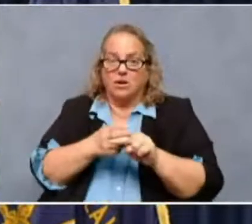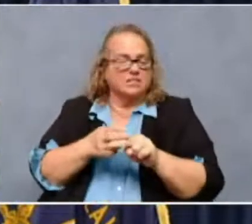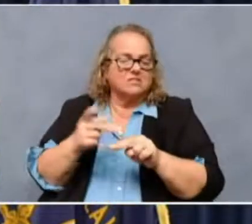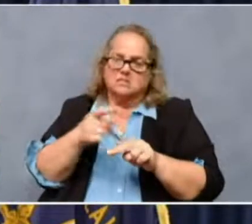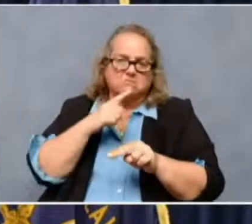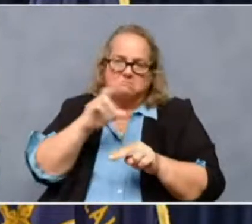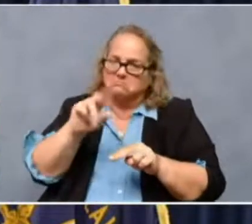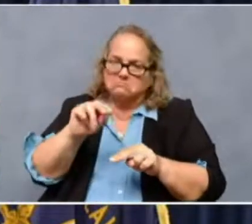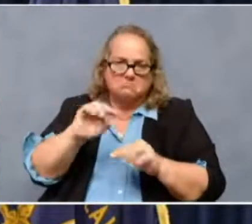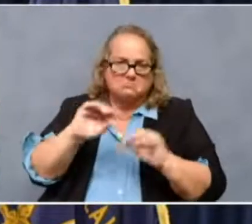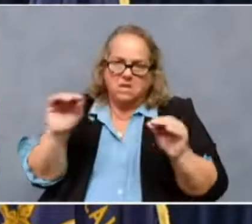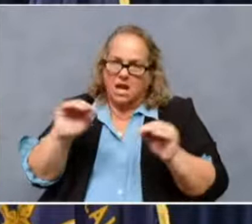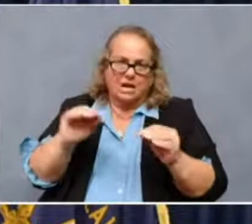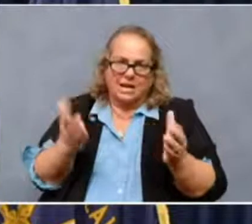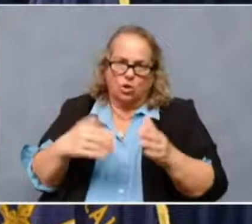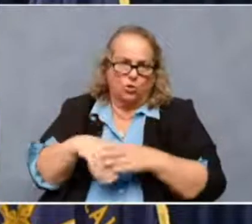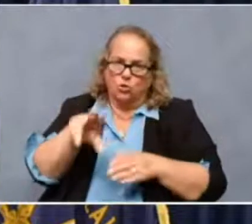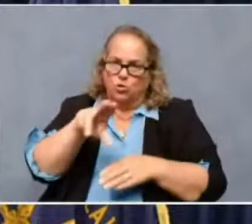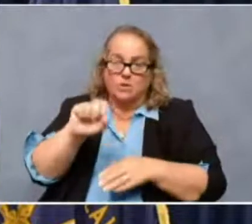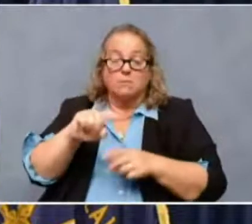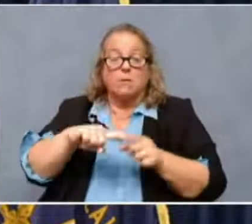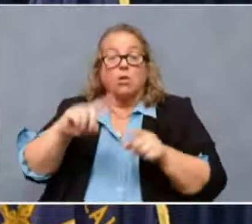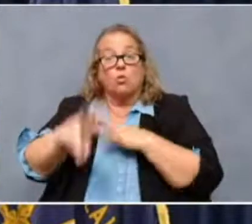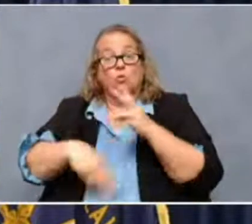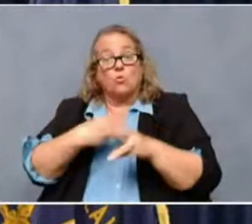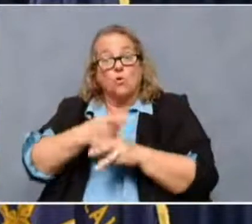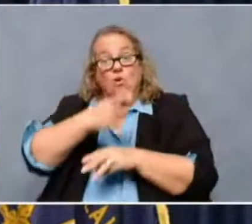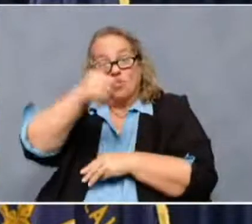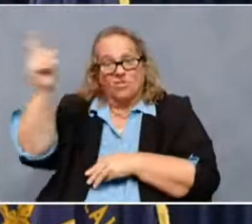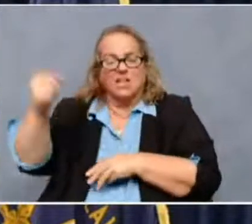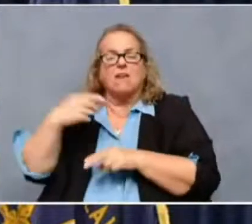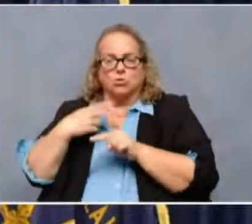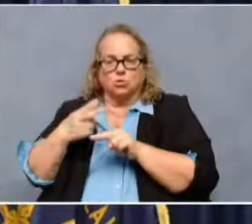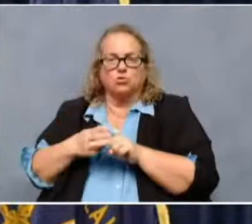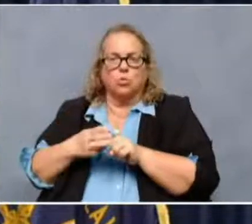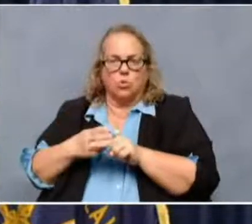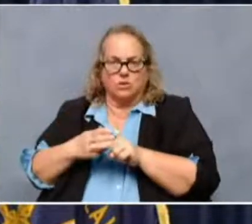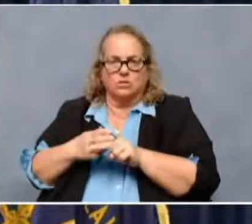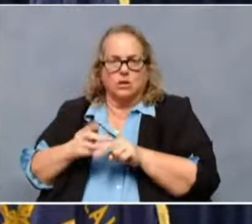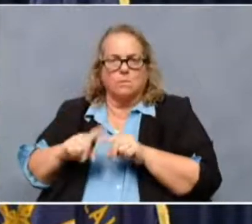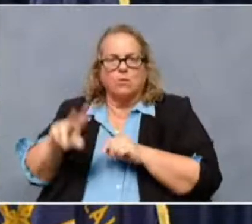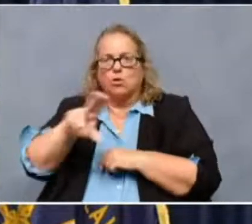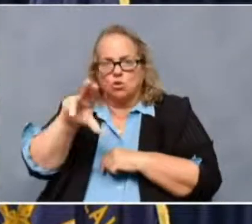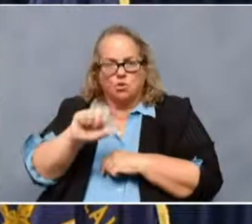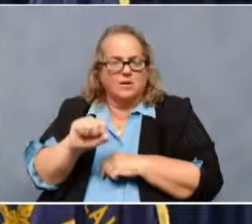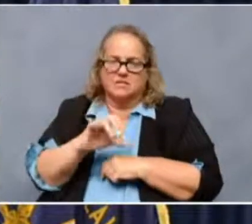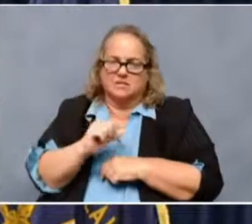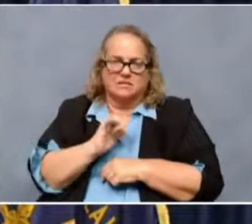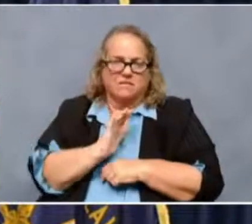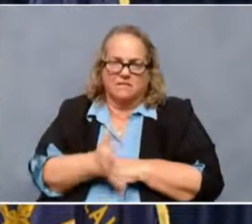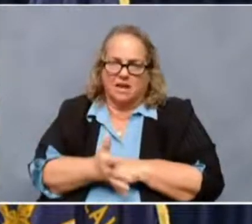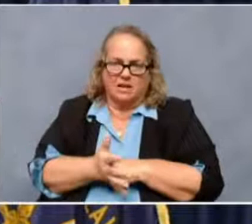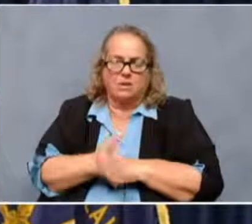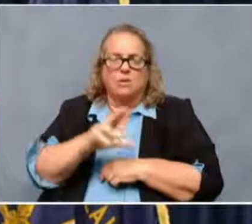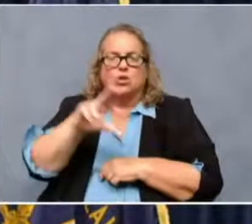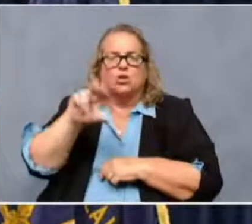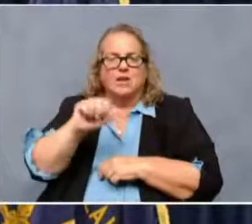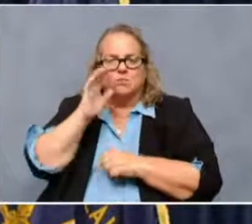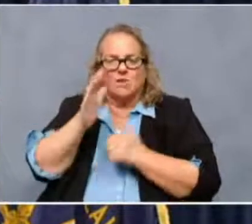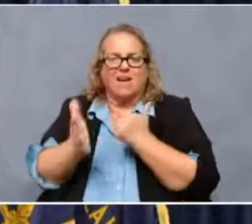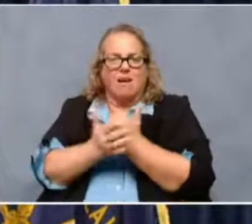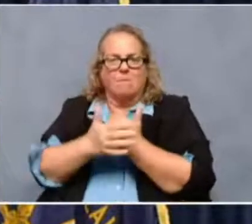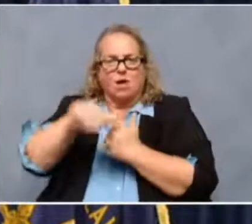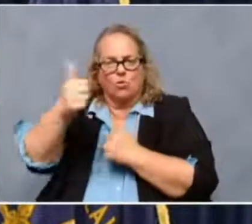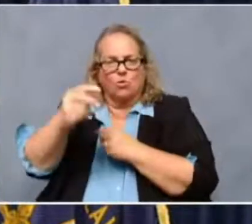some shortages worldwide that they're concerned about, but that the United States is going to help where they can. The thing that really